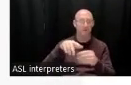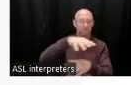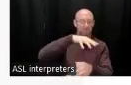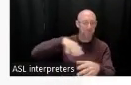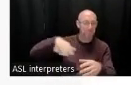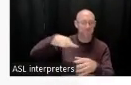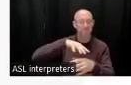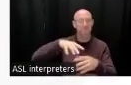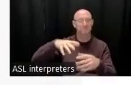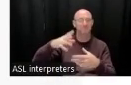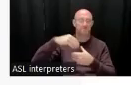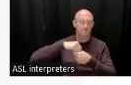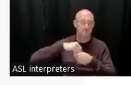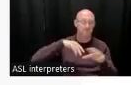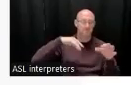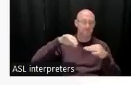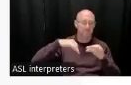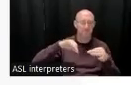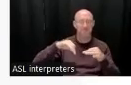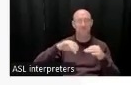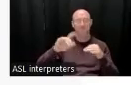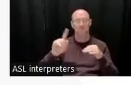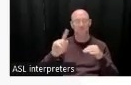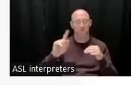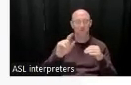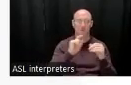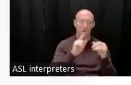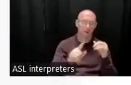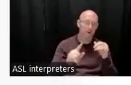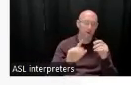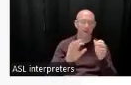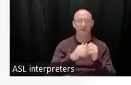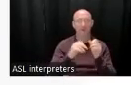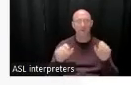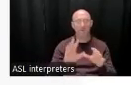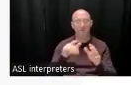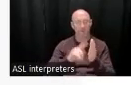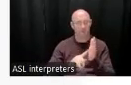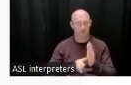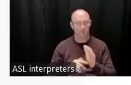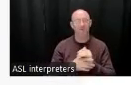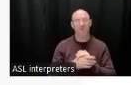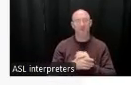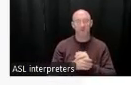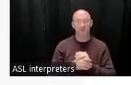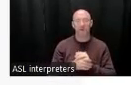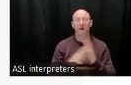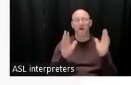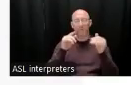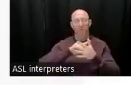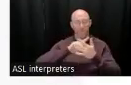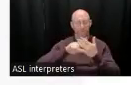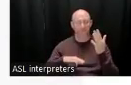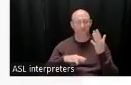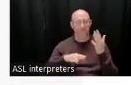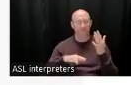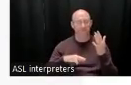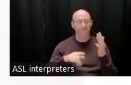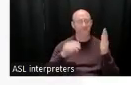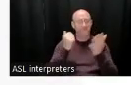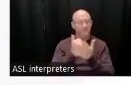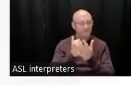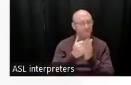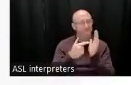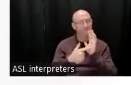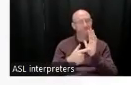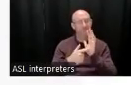fully explain where you are and how you can do that research. So hopefully these are some helpful